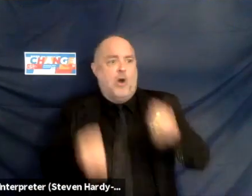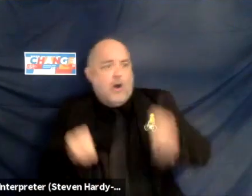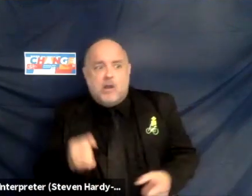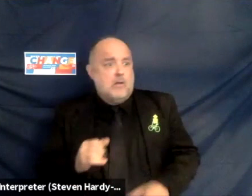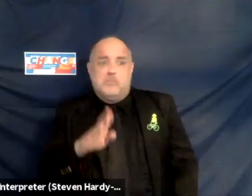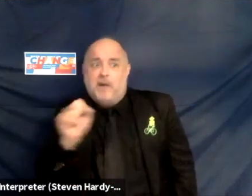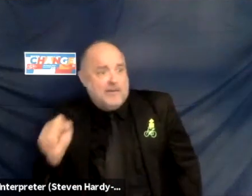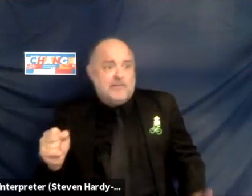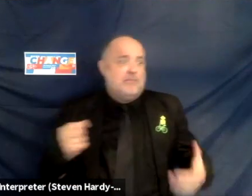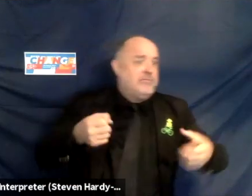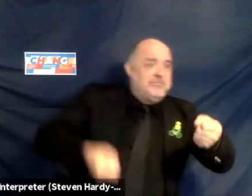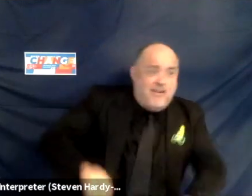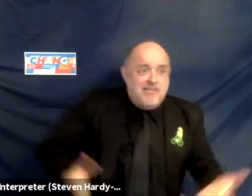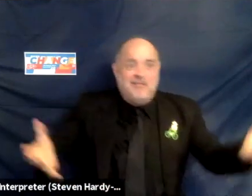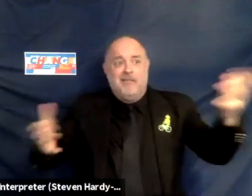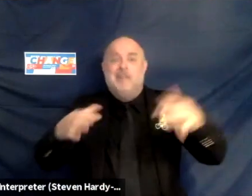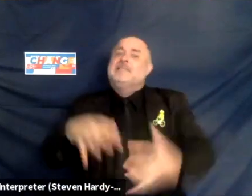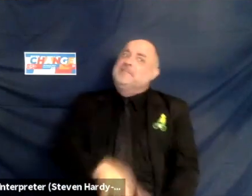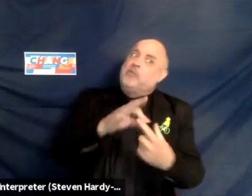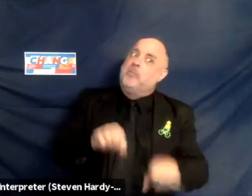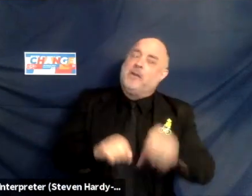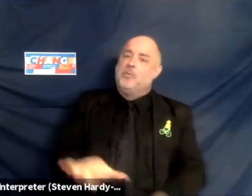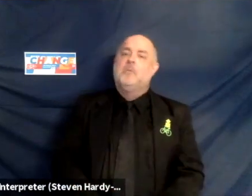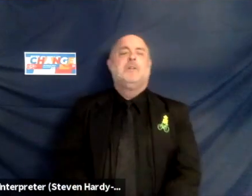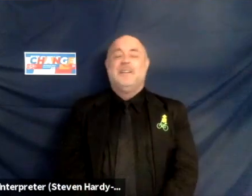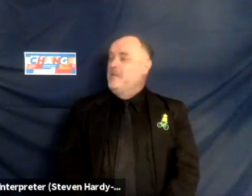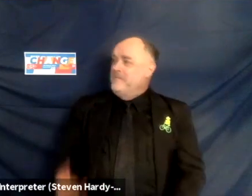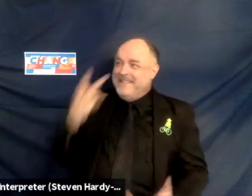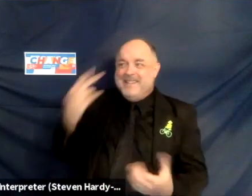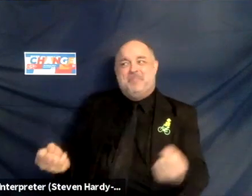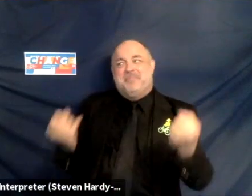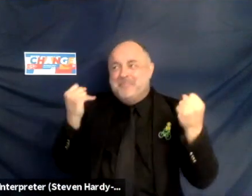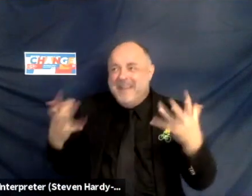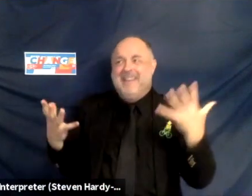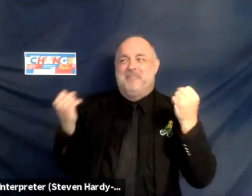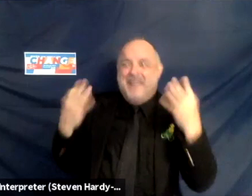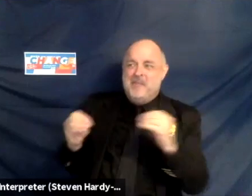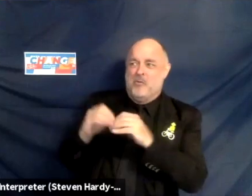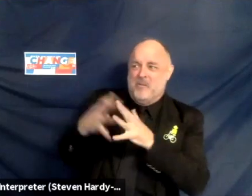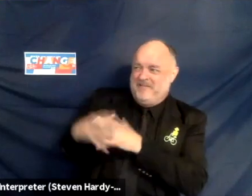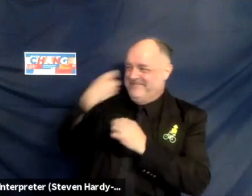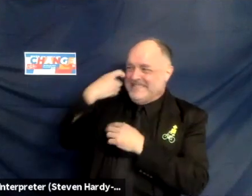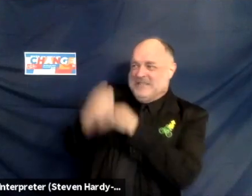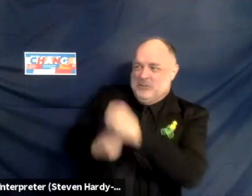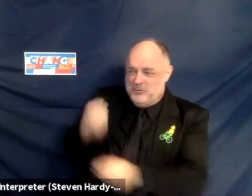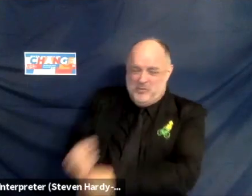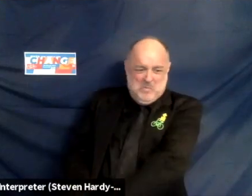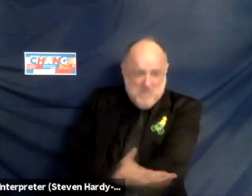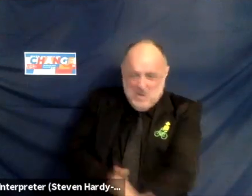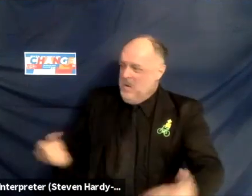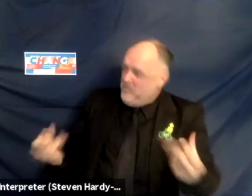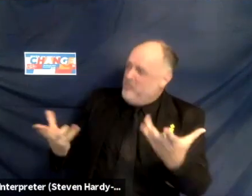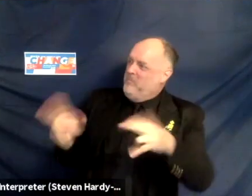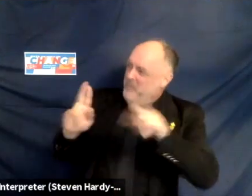bike. And again, we've seen in this past year more and more Americans interested in riding a bike. So we got to make sure they now feel comfortable doing so on a